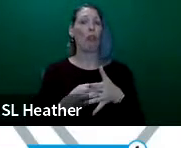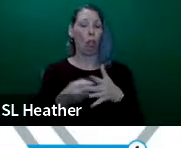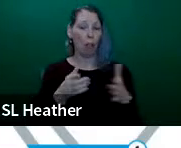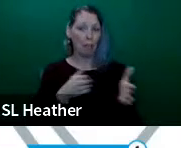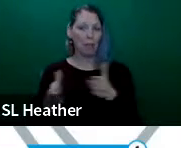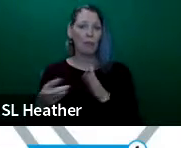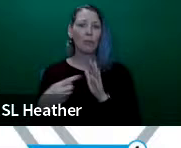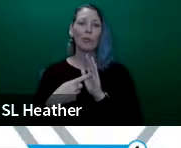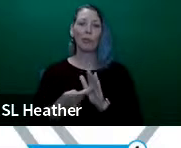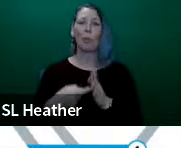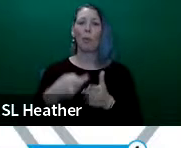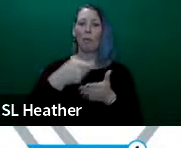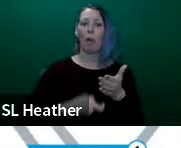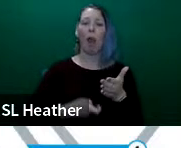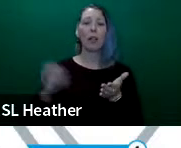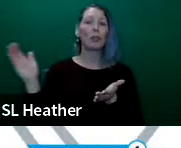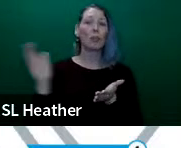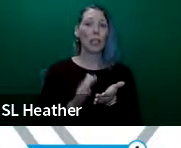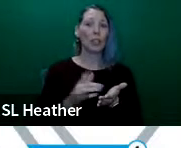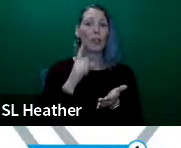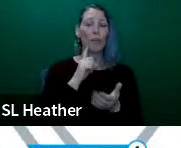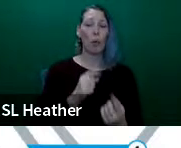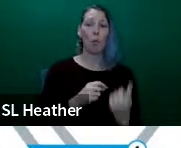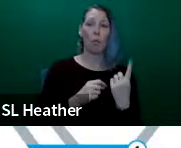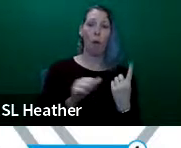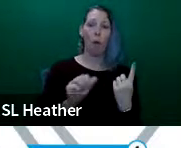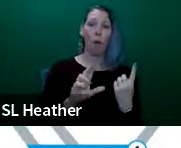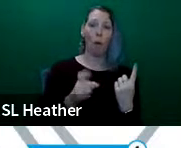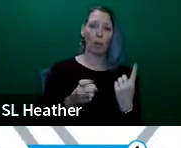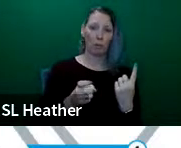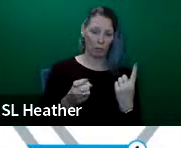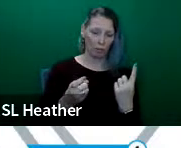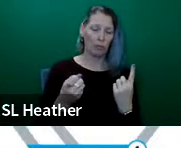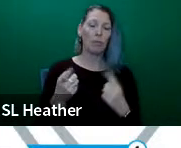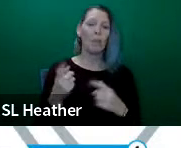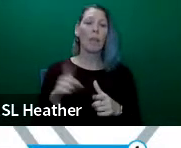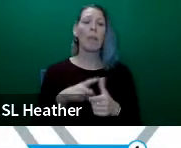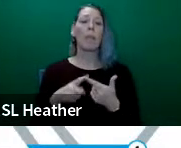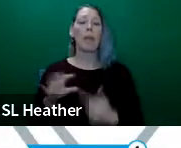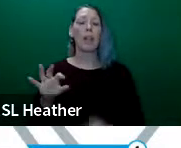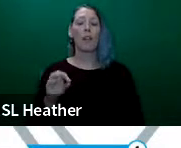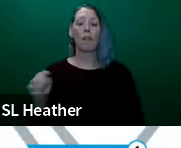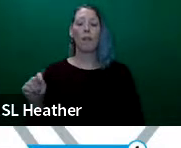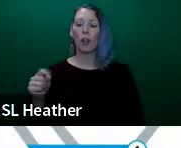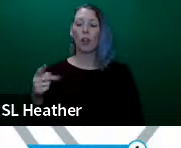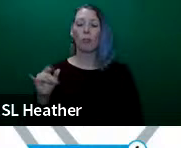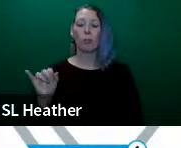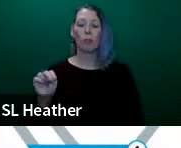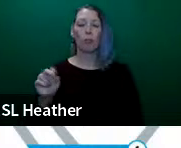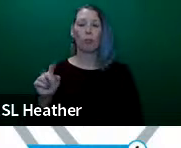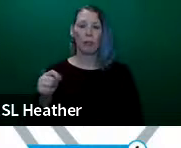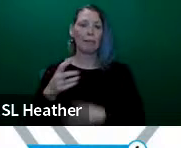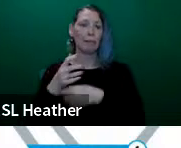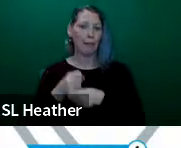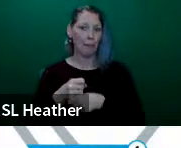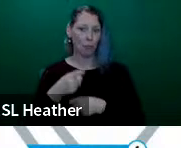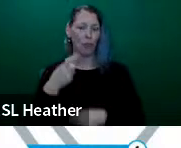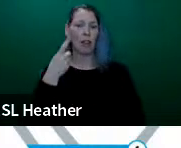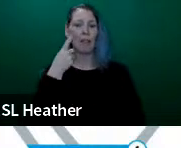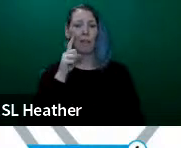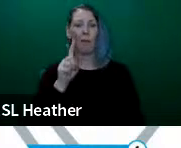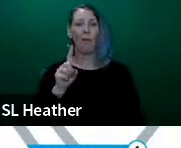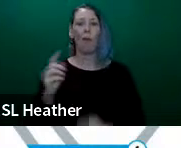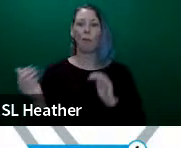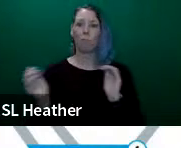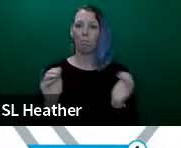of show a cost reduction for the one aux lane compared to that scenario, and then a footprint summary again compared to that